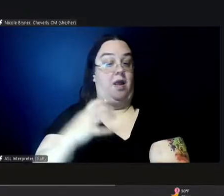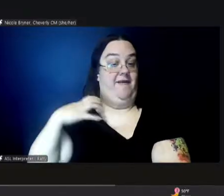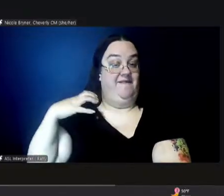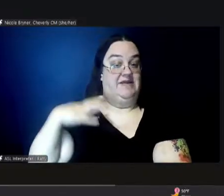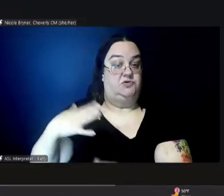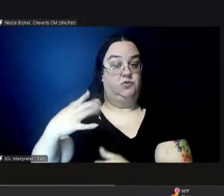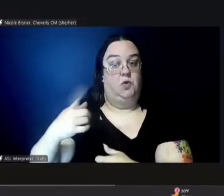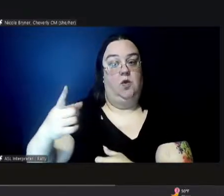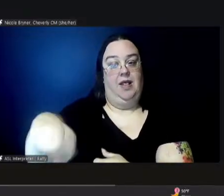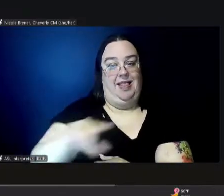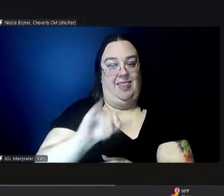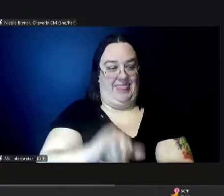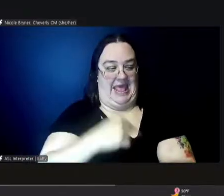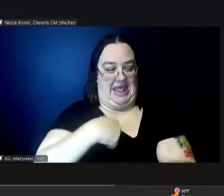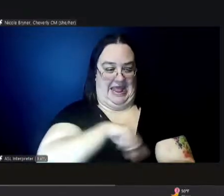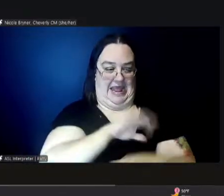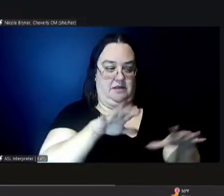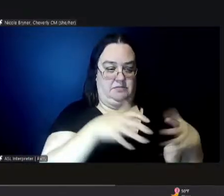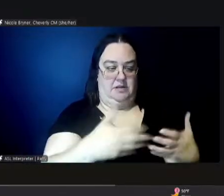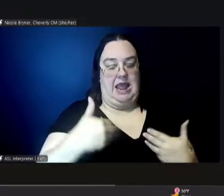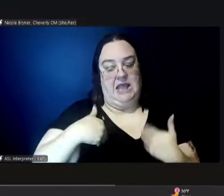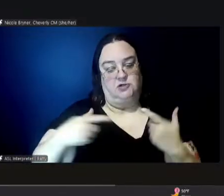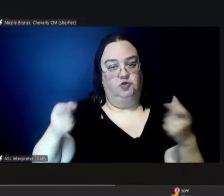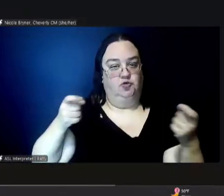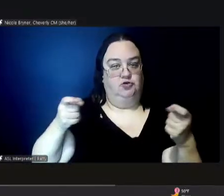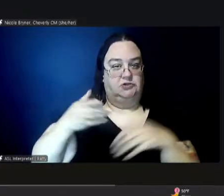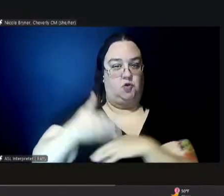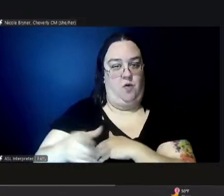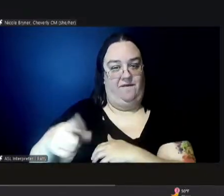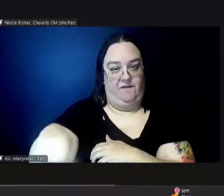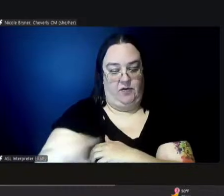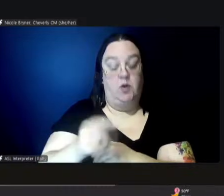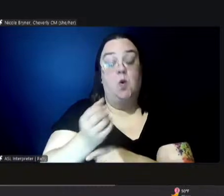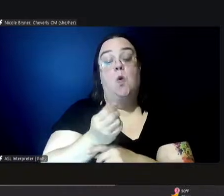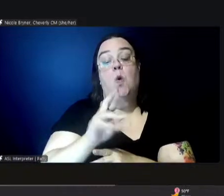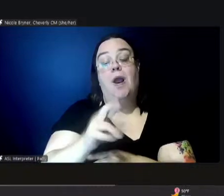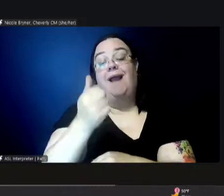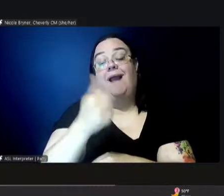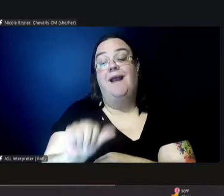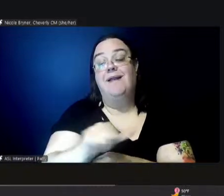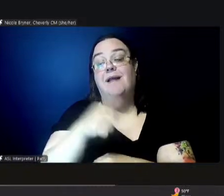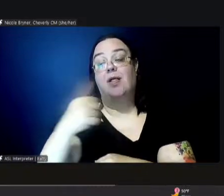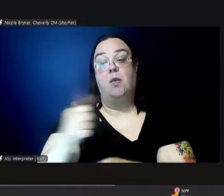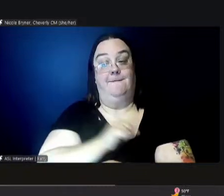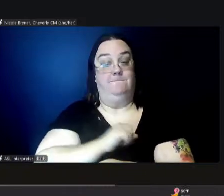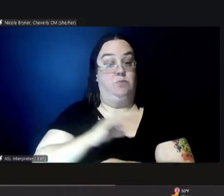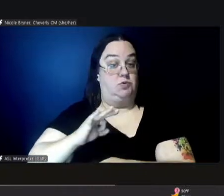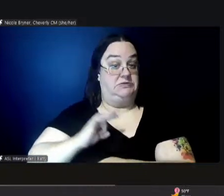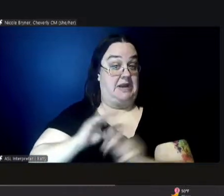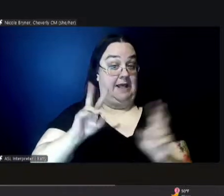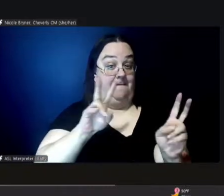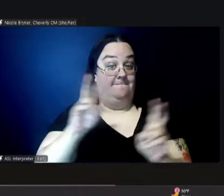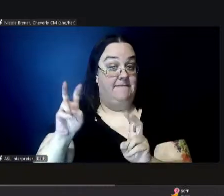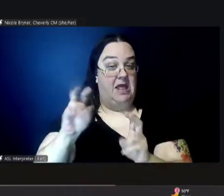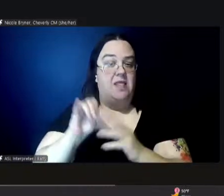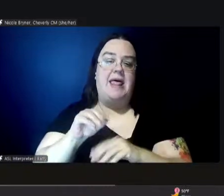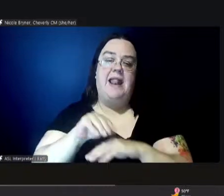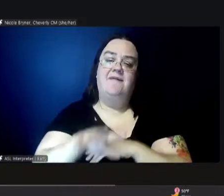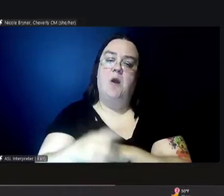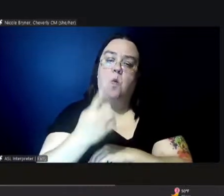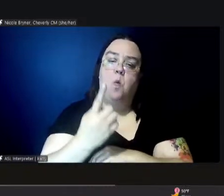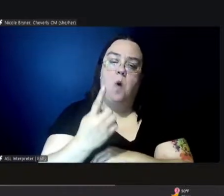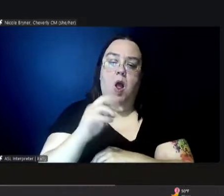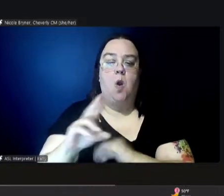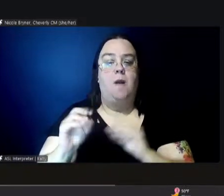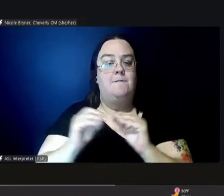this public body has jurisdiction, or any other personnel matter that affects one or more specific